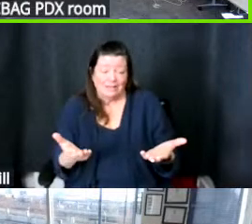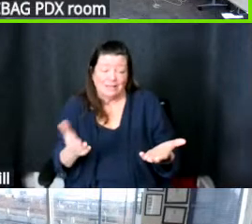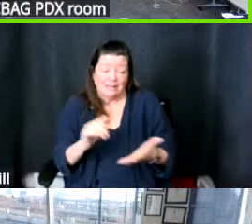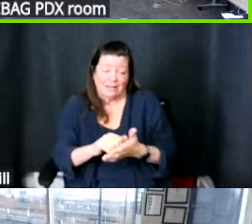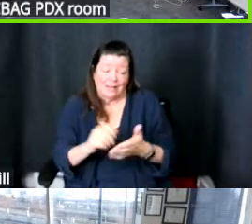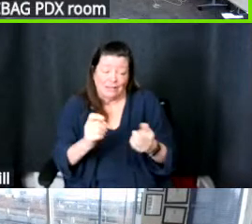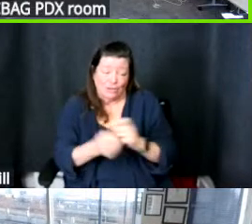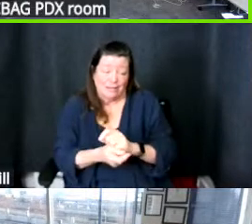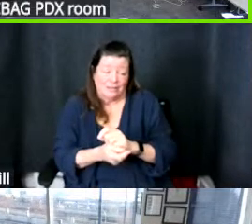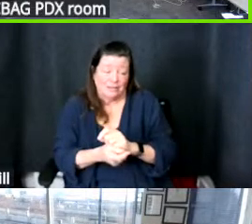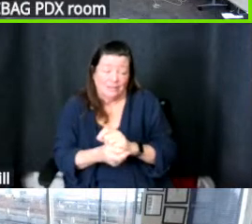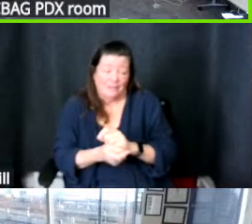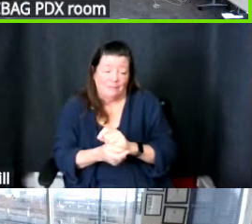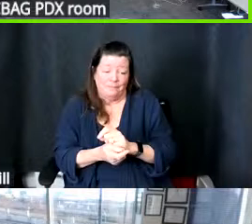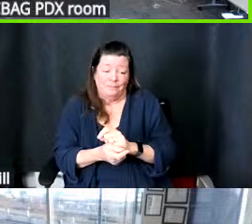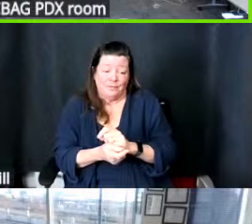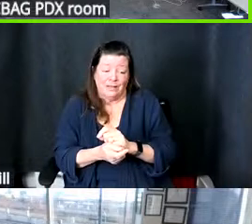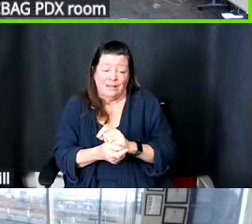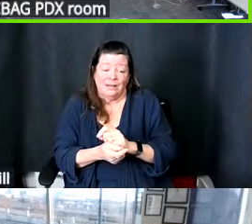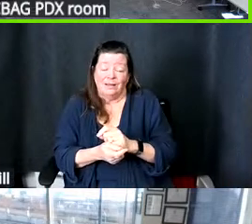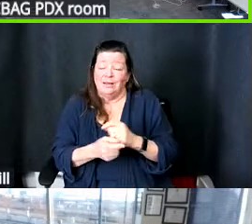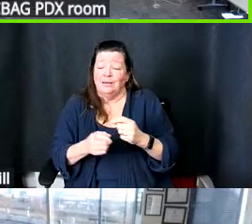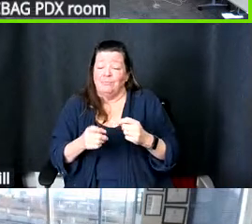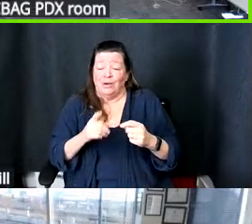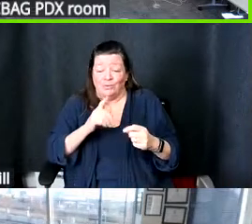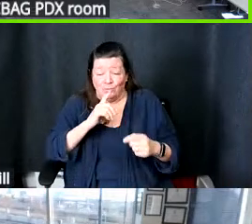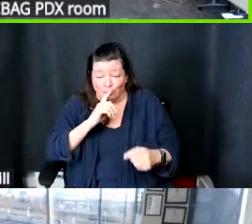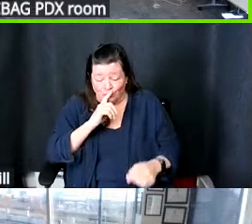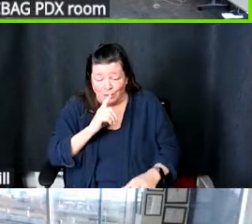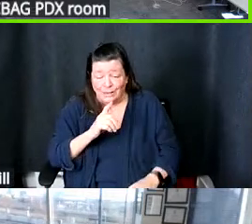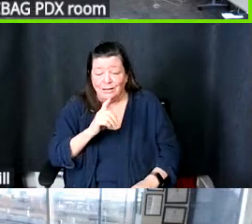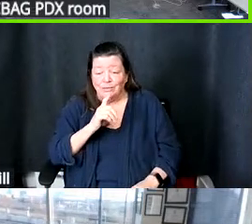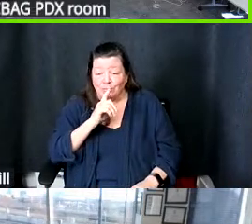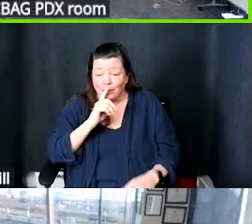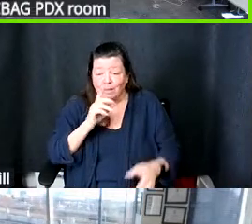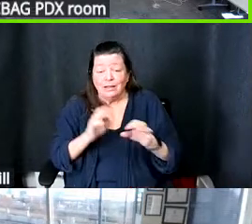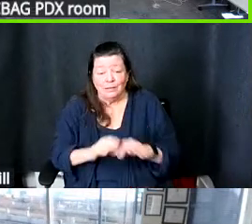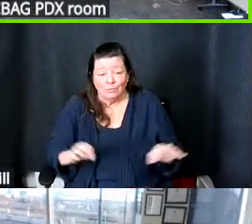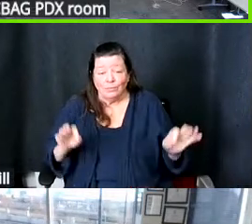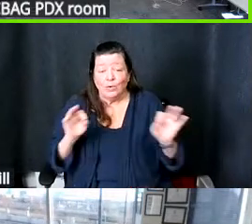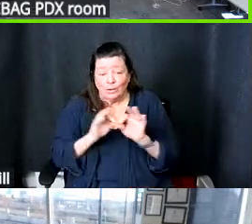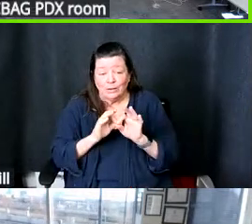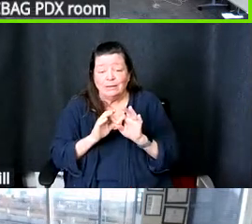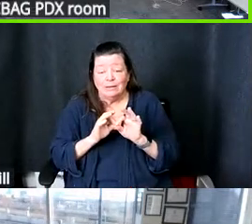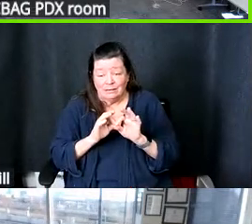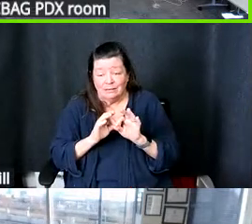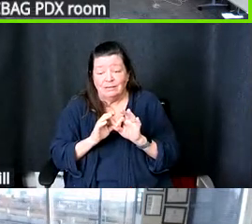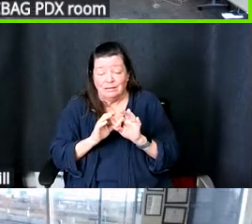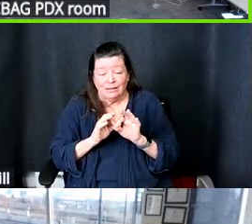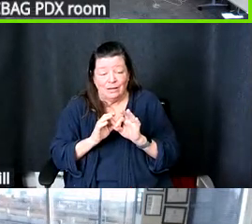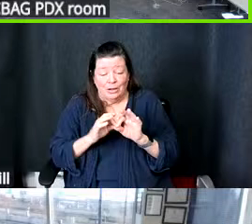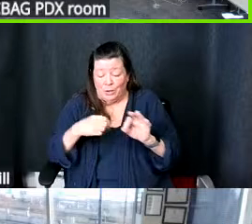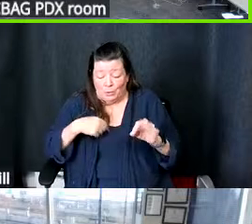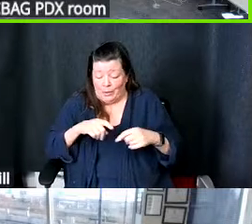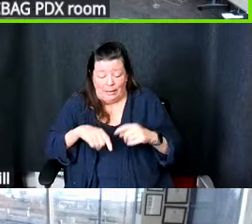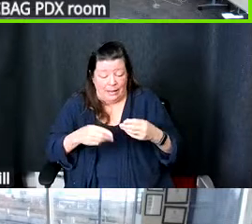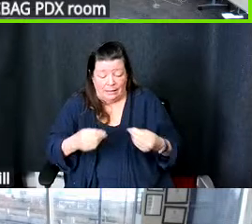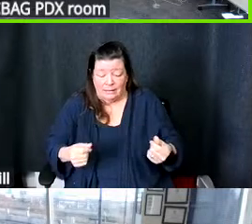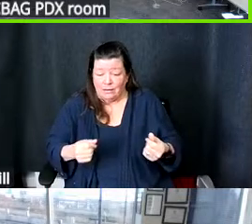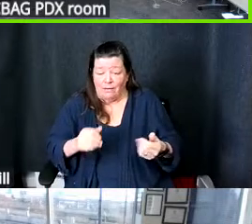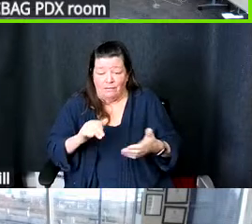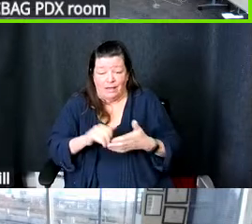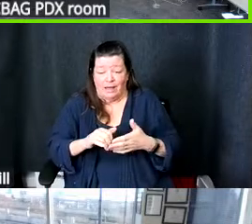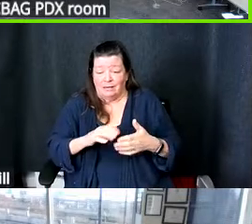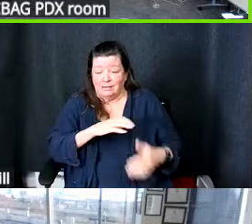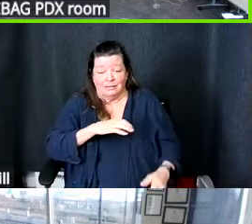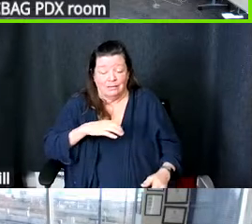really, the details are really, really important here, obviously, and very difficult. We can't solve those in this committee. All we can